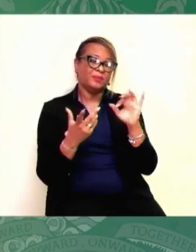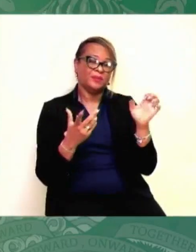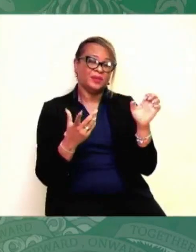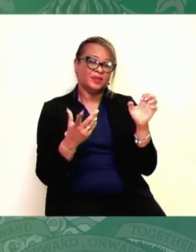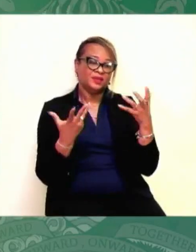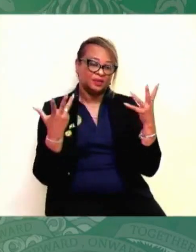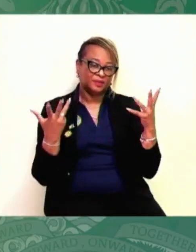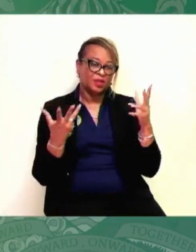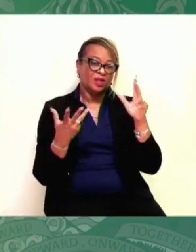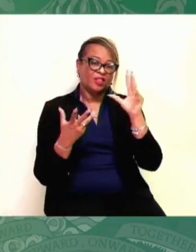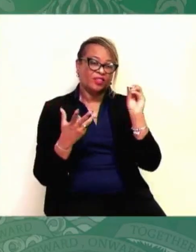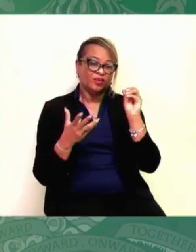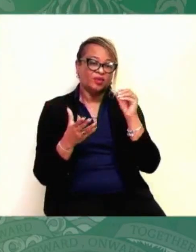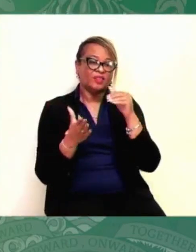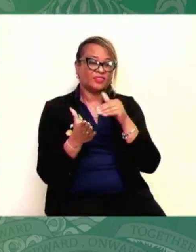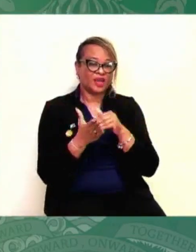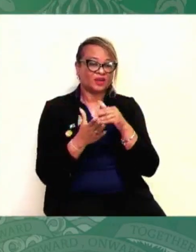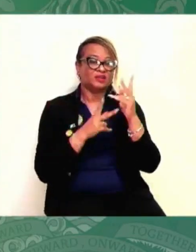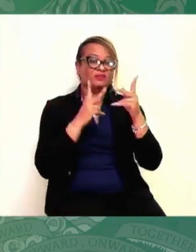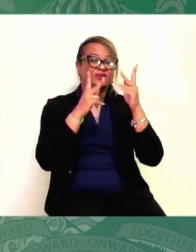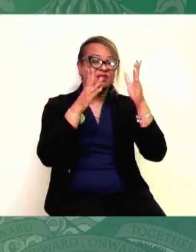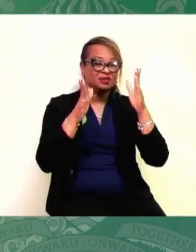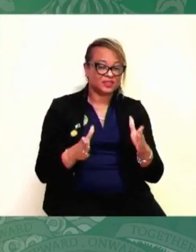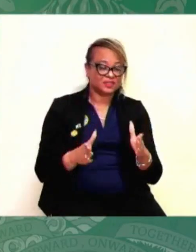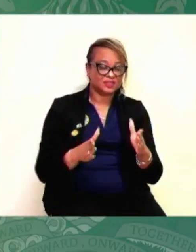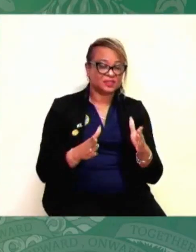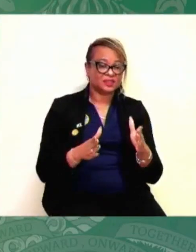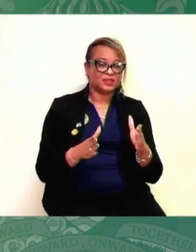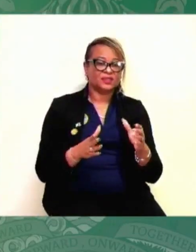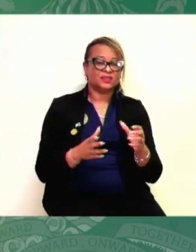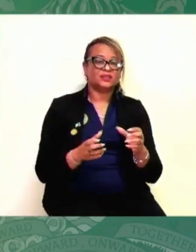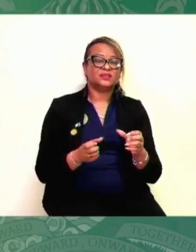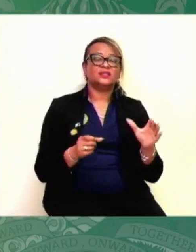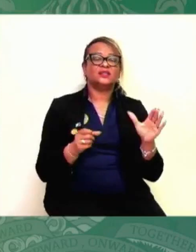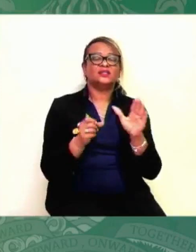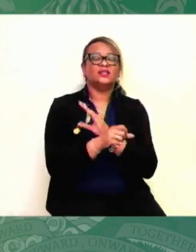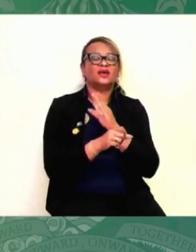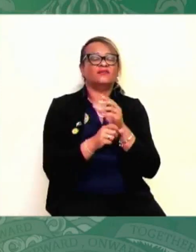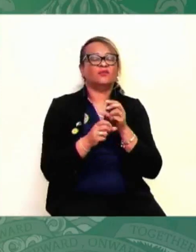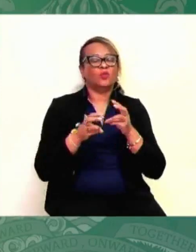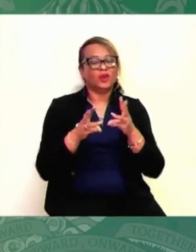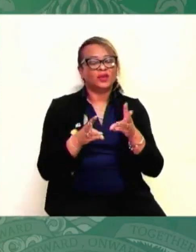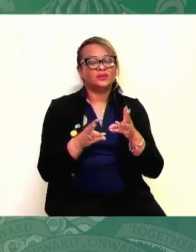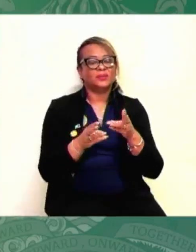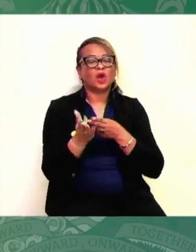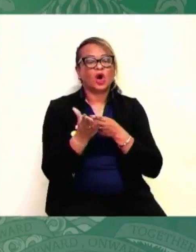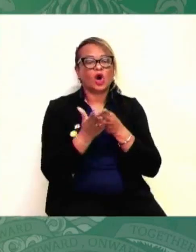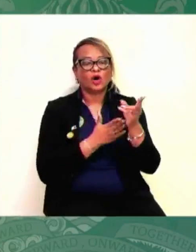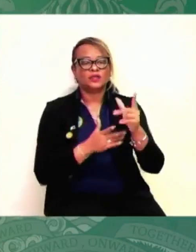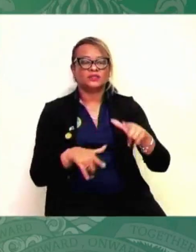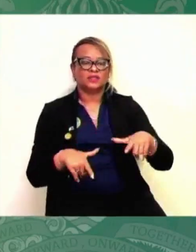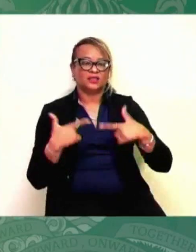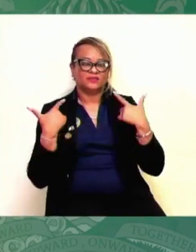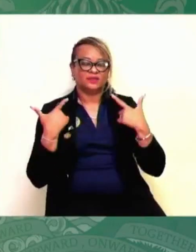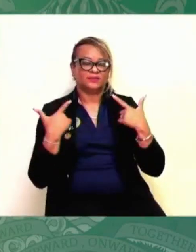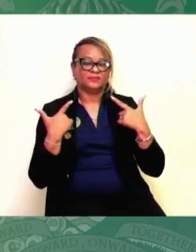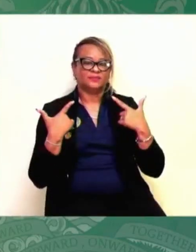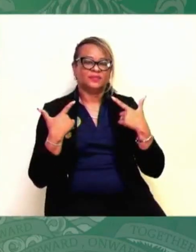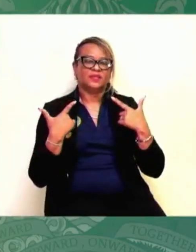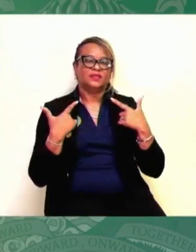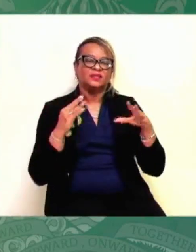30,000 visitors per day, there are enough ways to make an honest living in a manner that adds value,